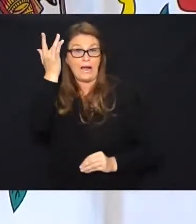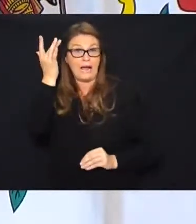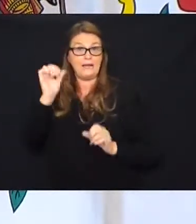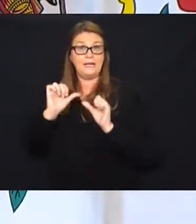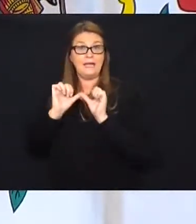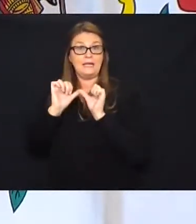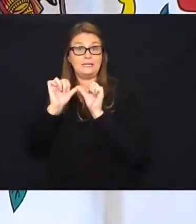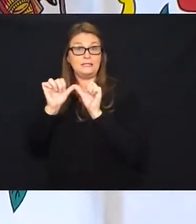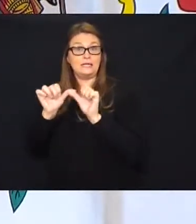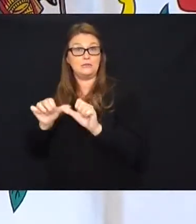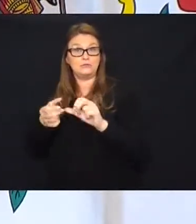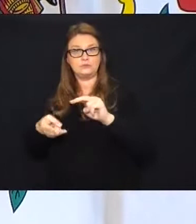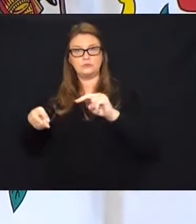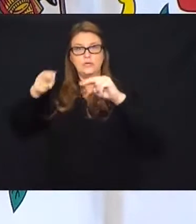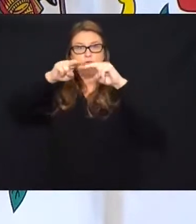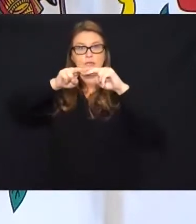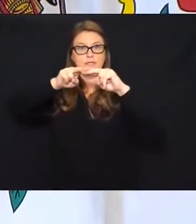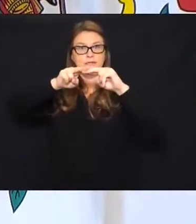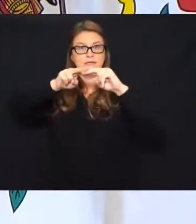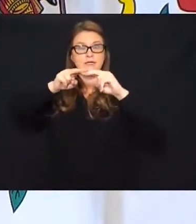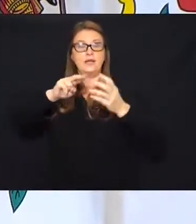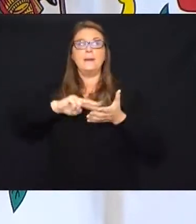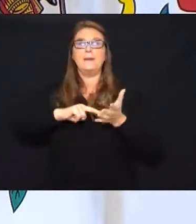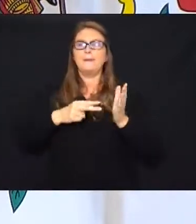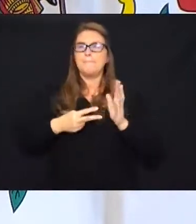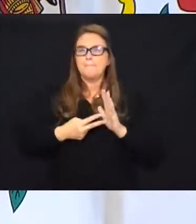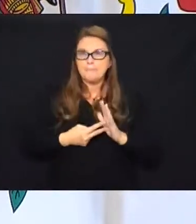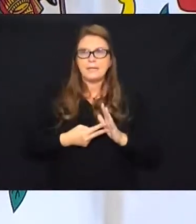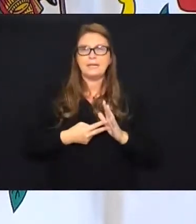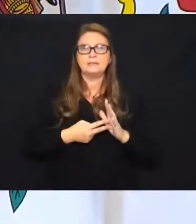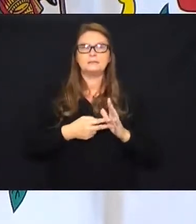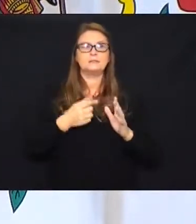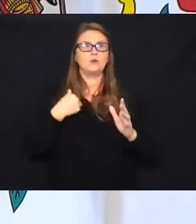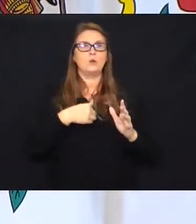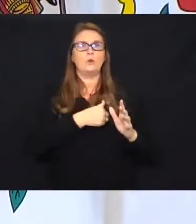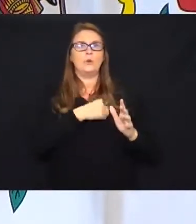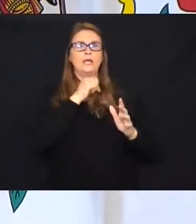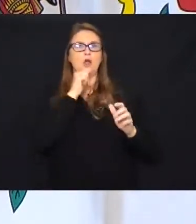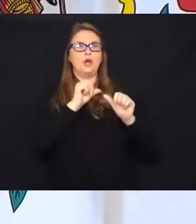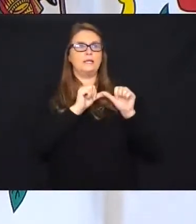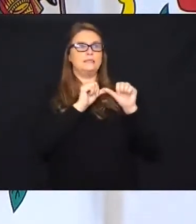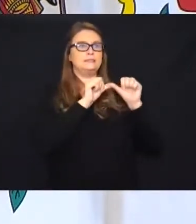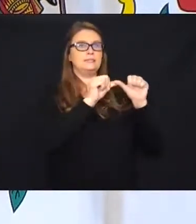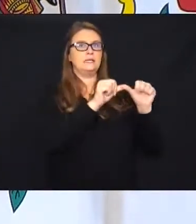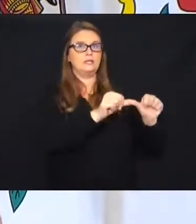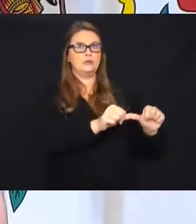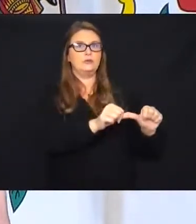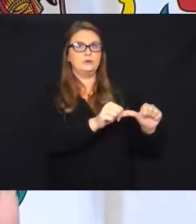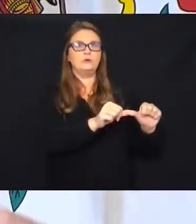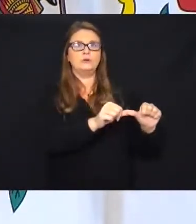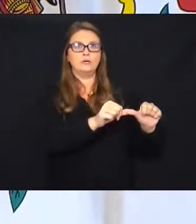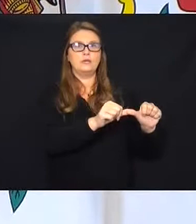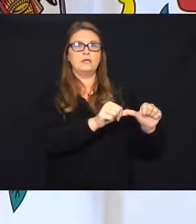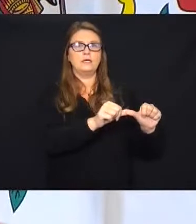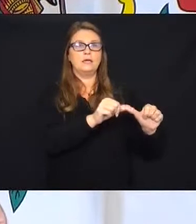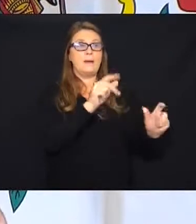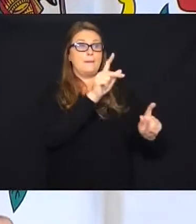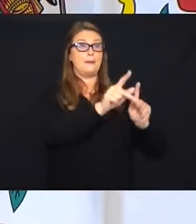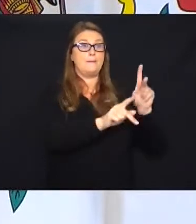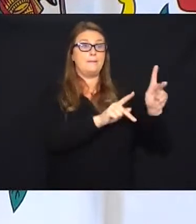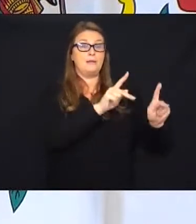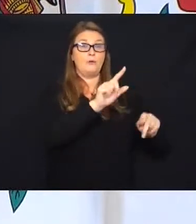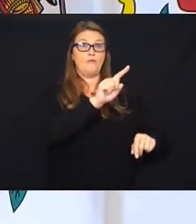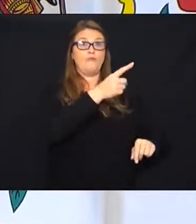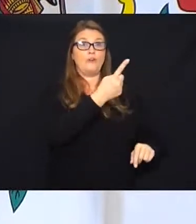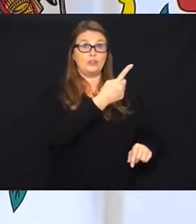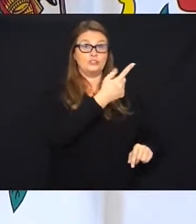move up, we have to believe that we're continuing on a pathway to get people the first shot and